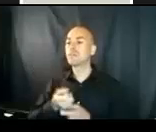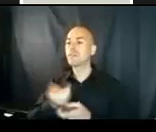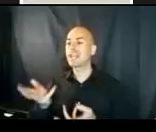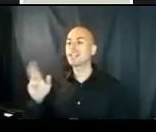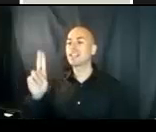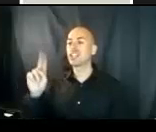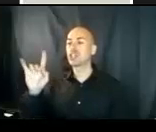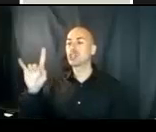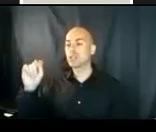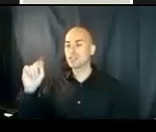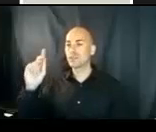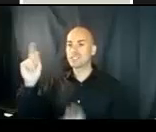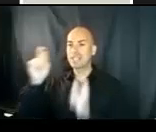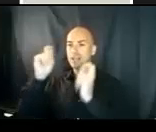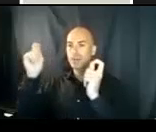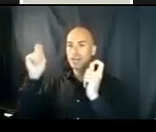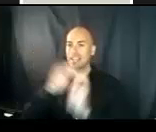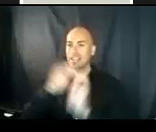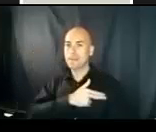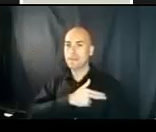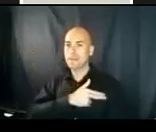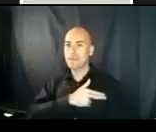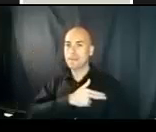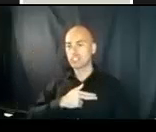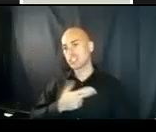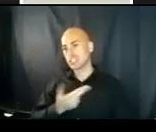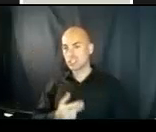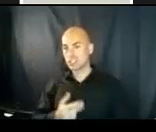with some celebrating badges that they can do.